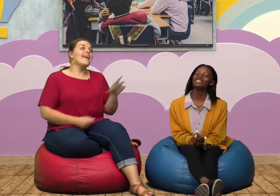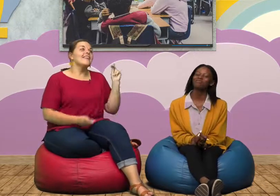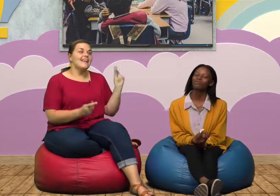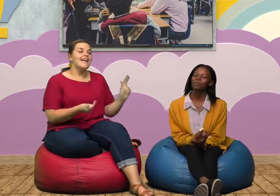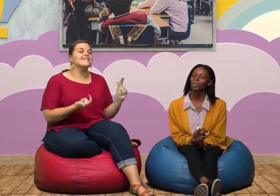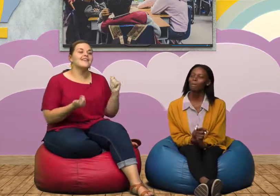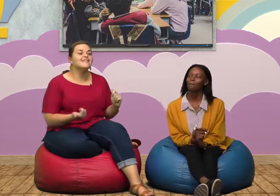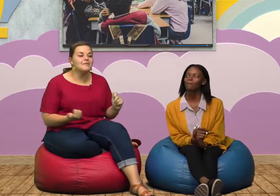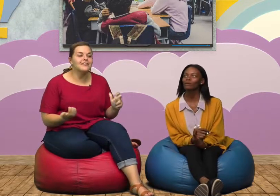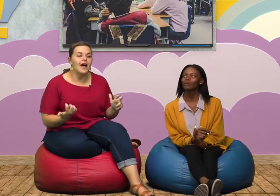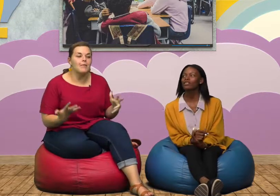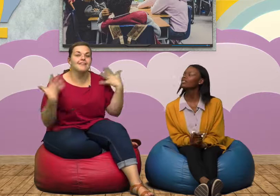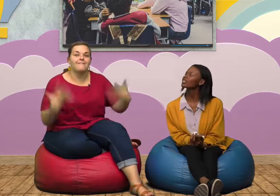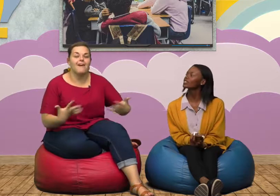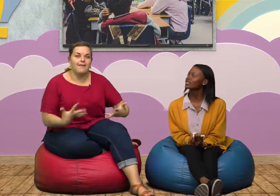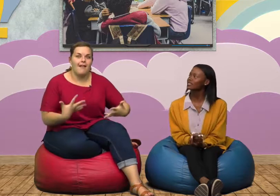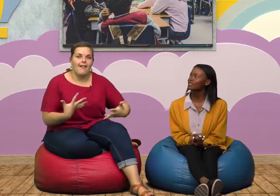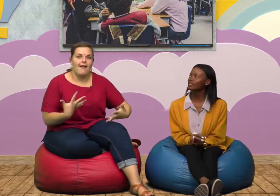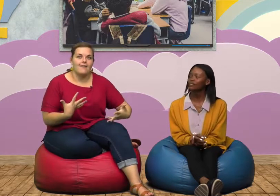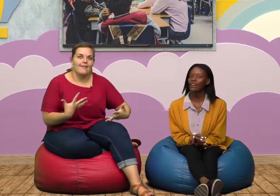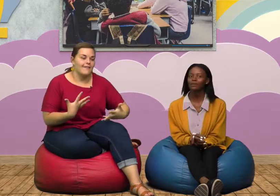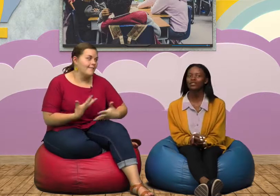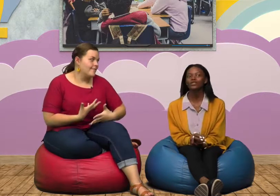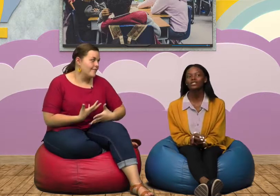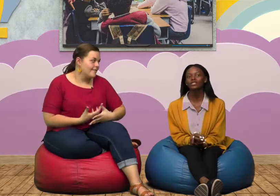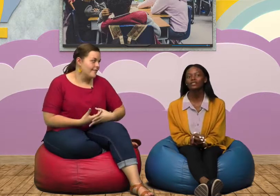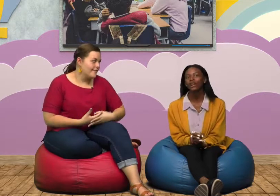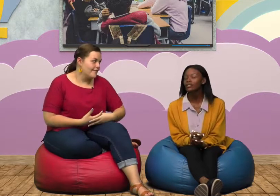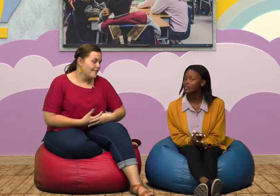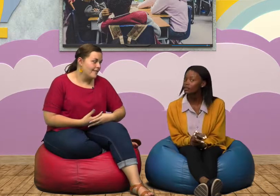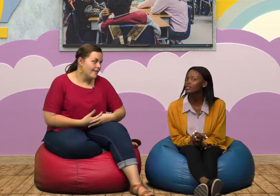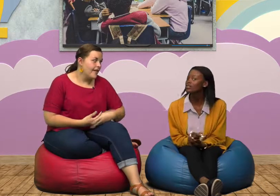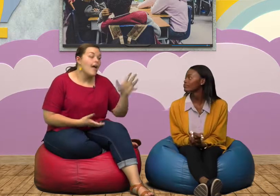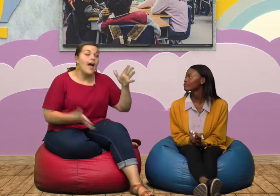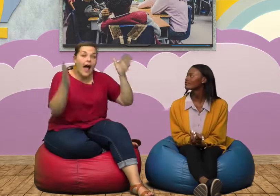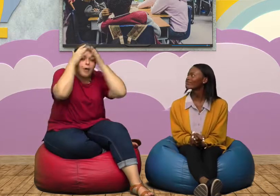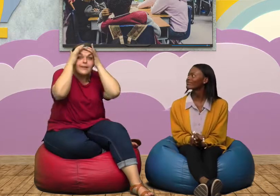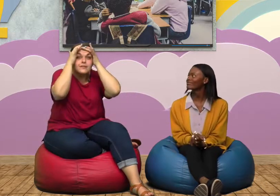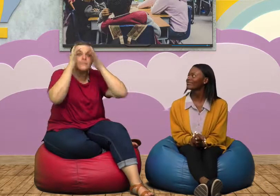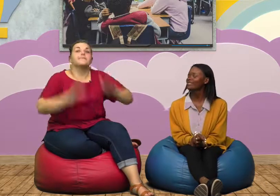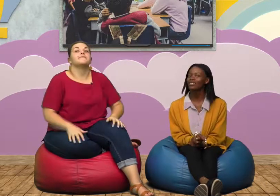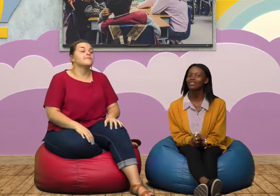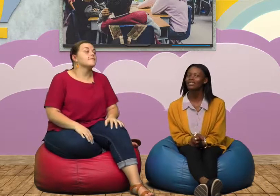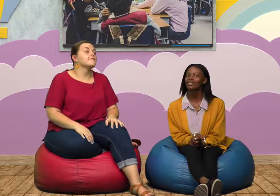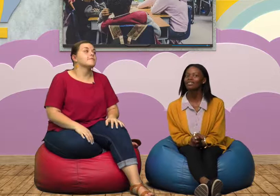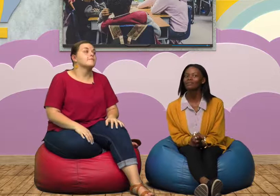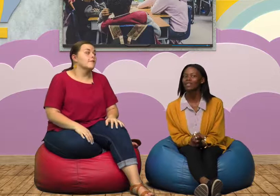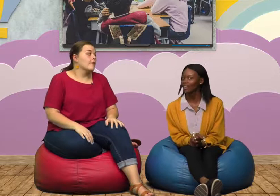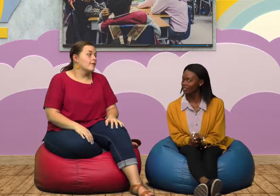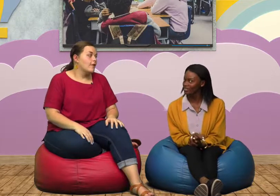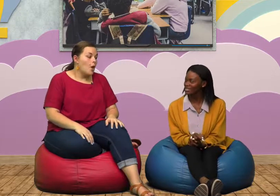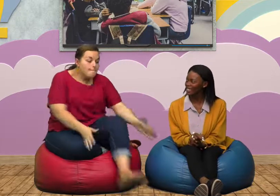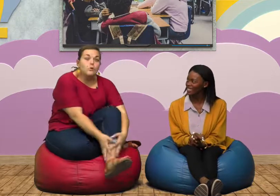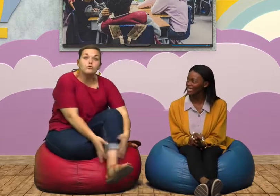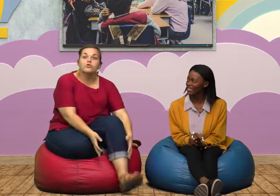Okay, the next community helper is a fireman. A fireman uses a fire extinguisher. A helmet.